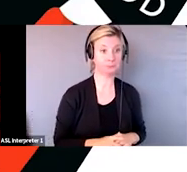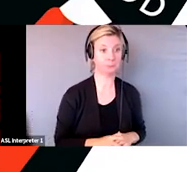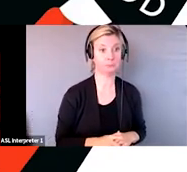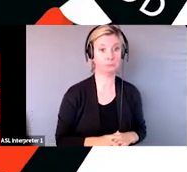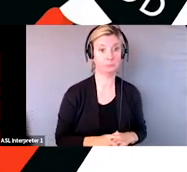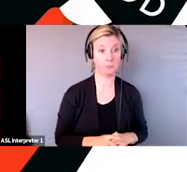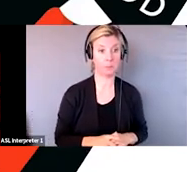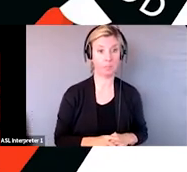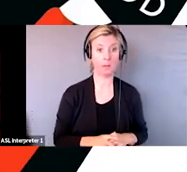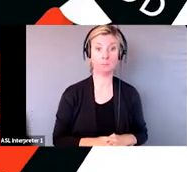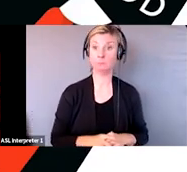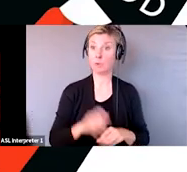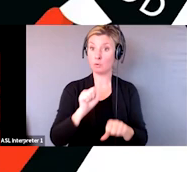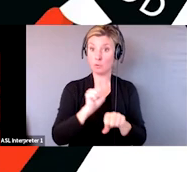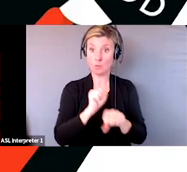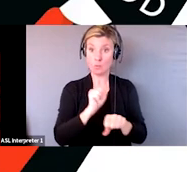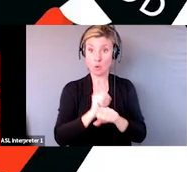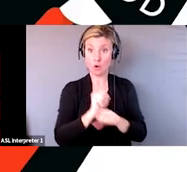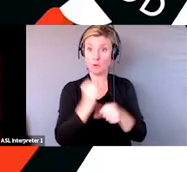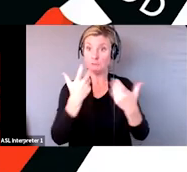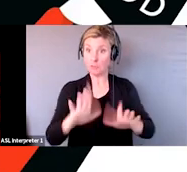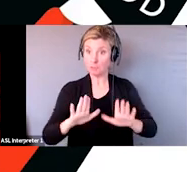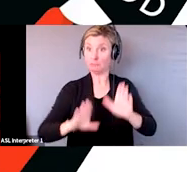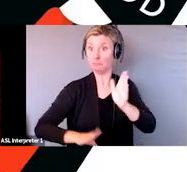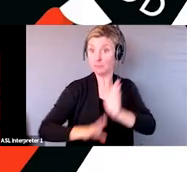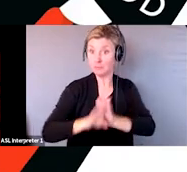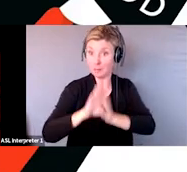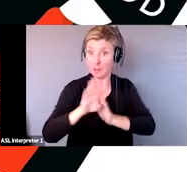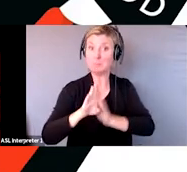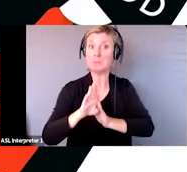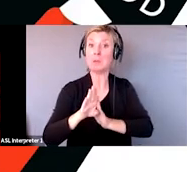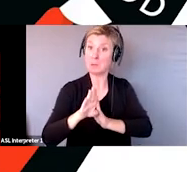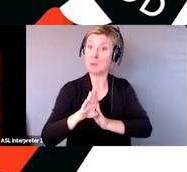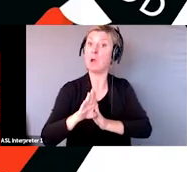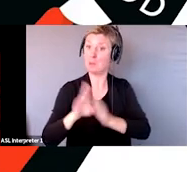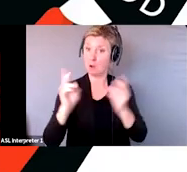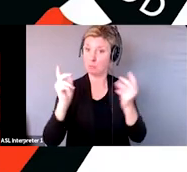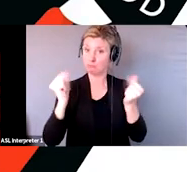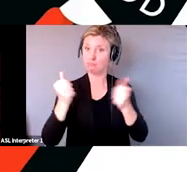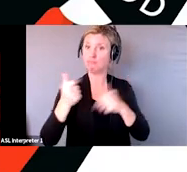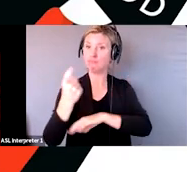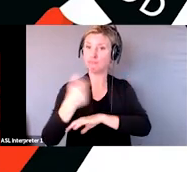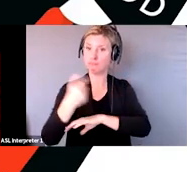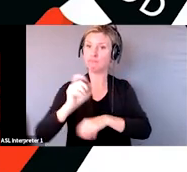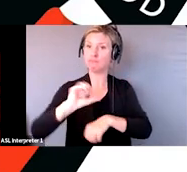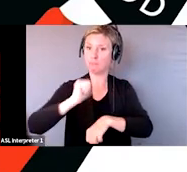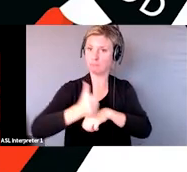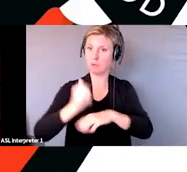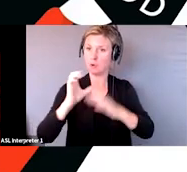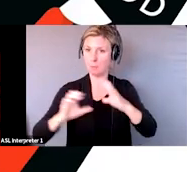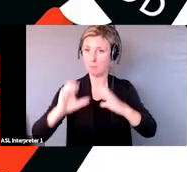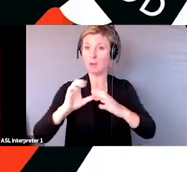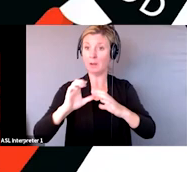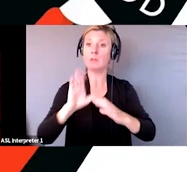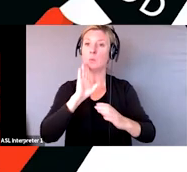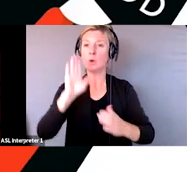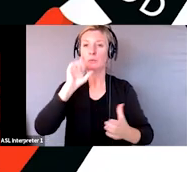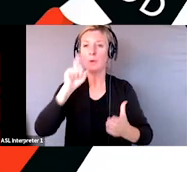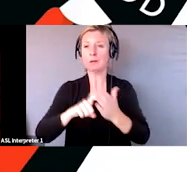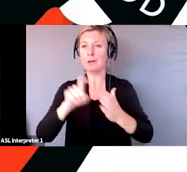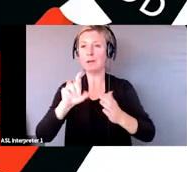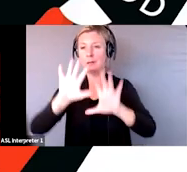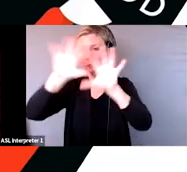the work is created, you have copyright. That copyright is generally recognized globally through international agreements.